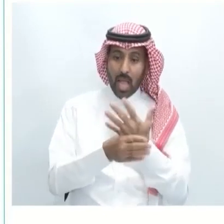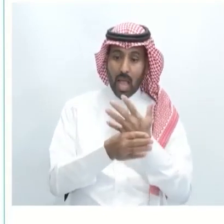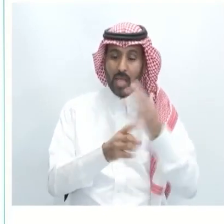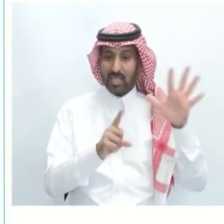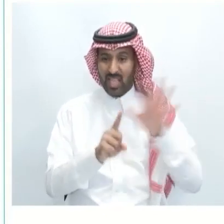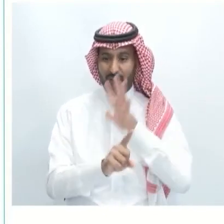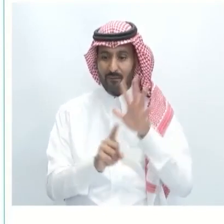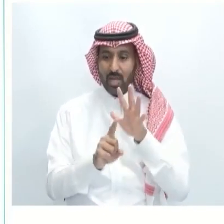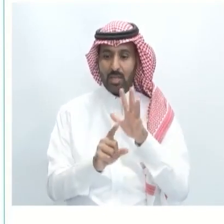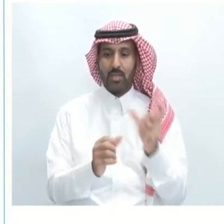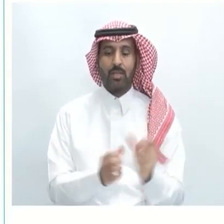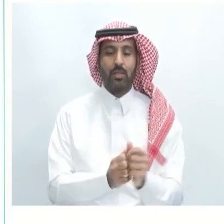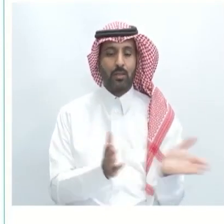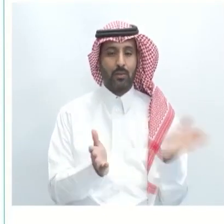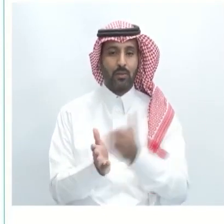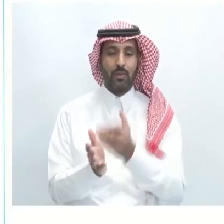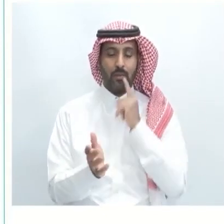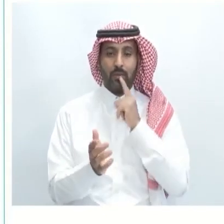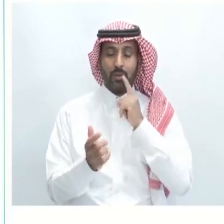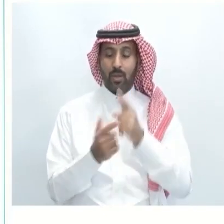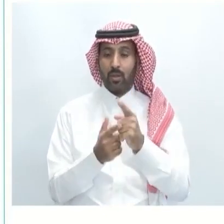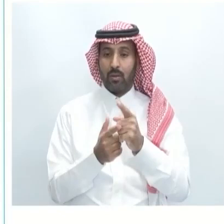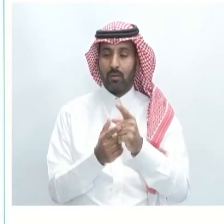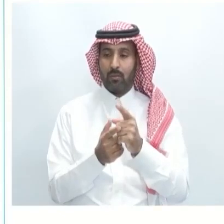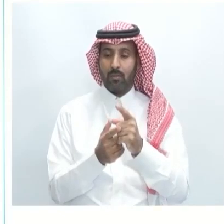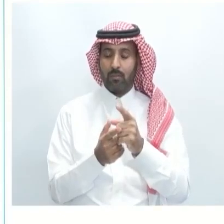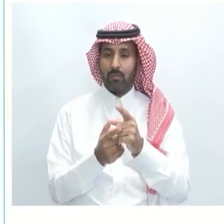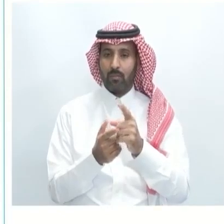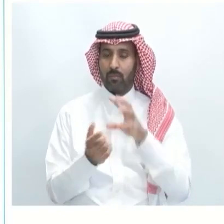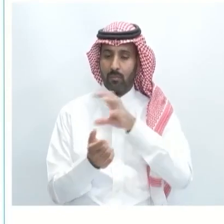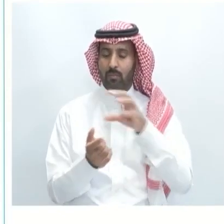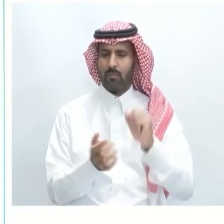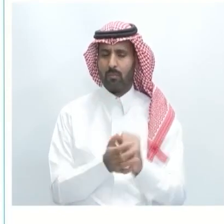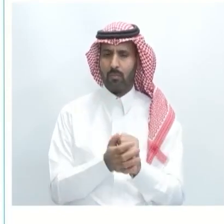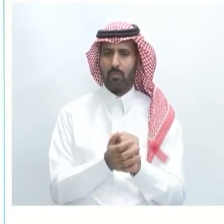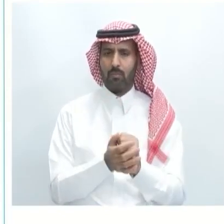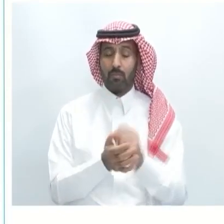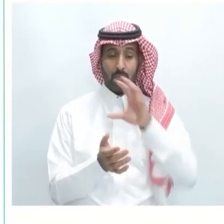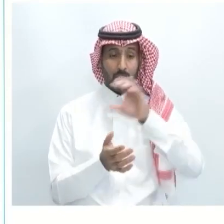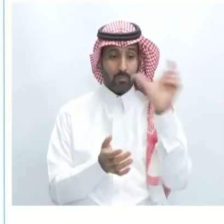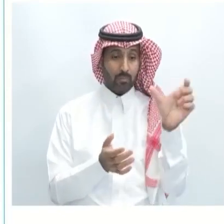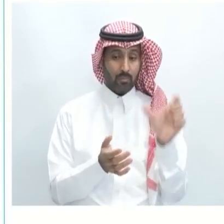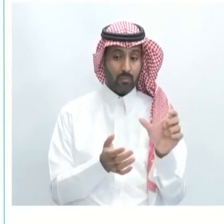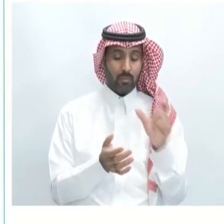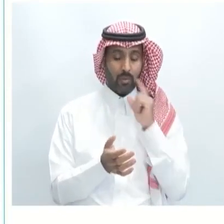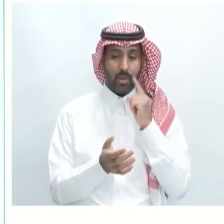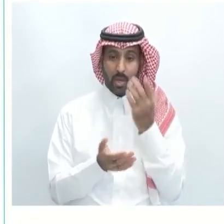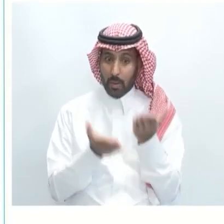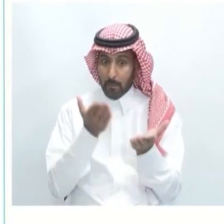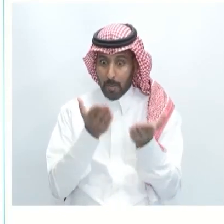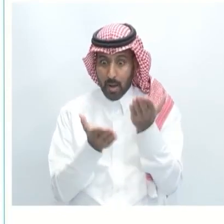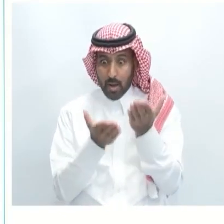and effect. Next here, comparison transition words. So transition words regarding to